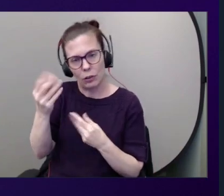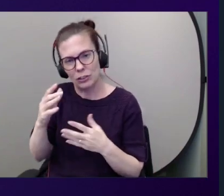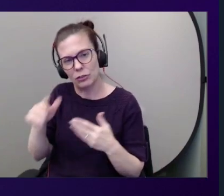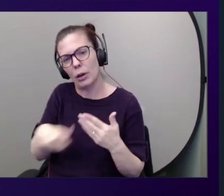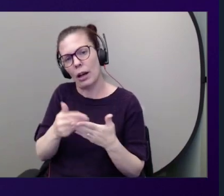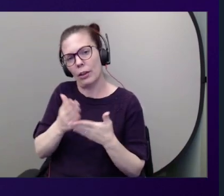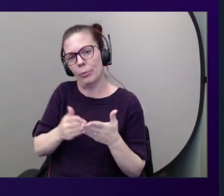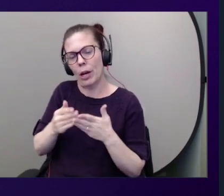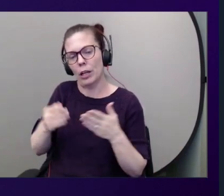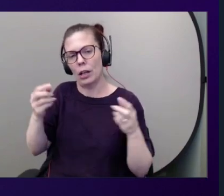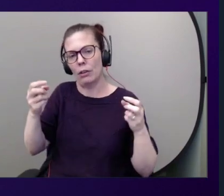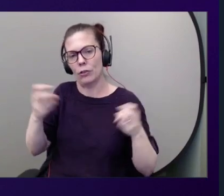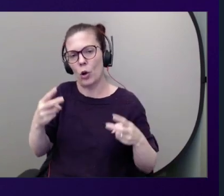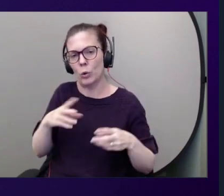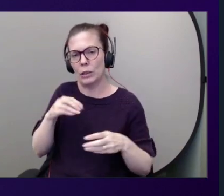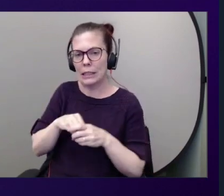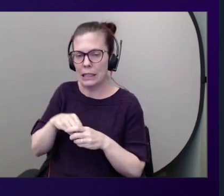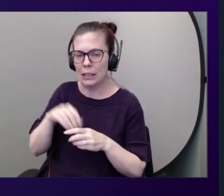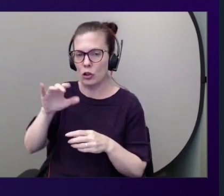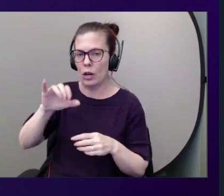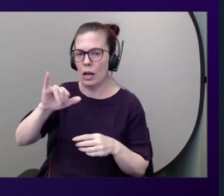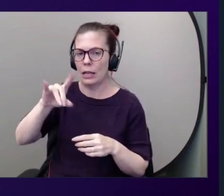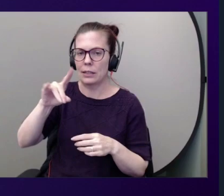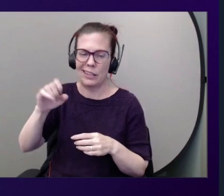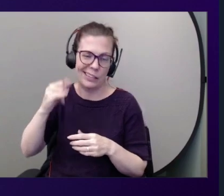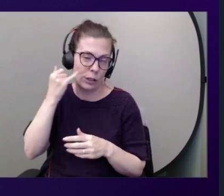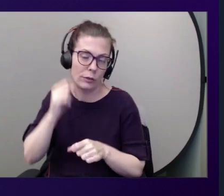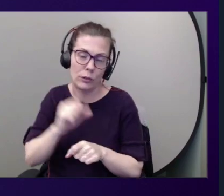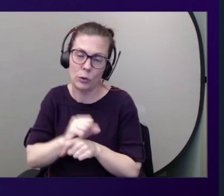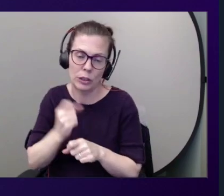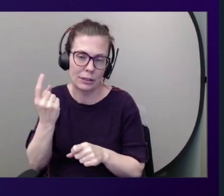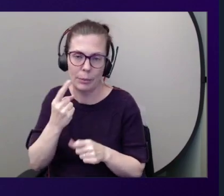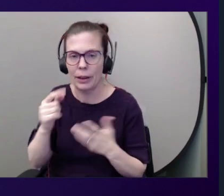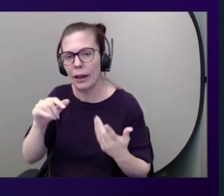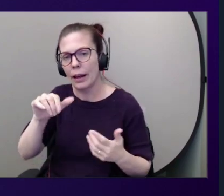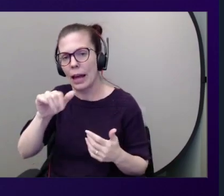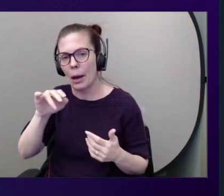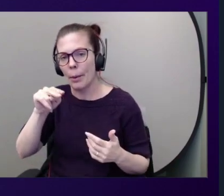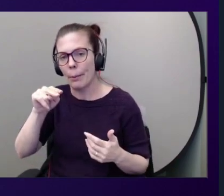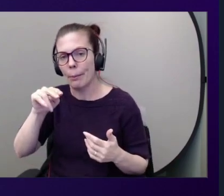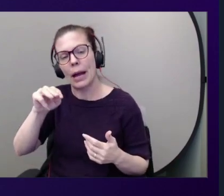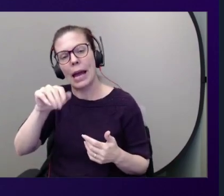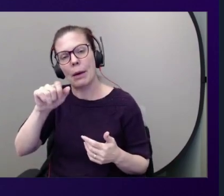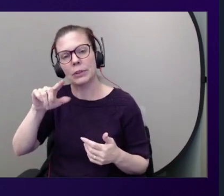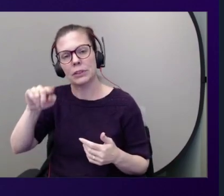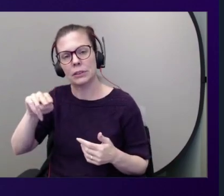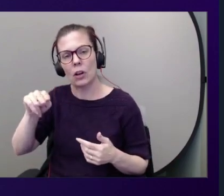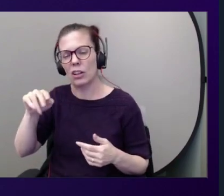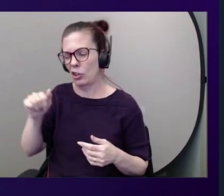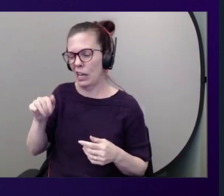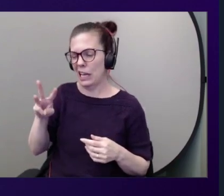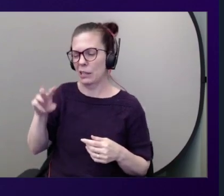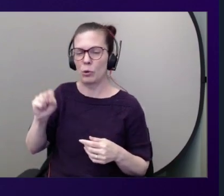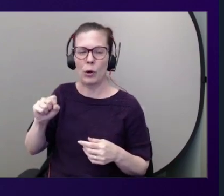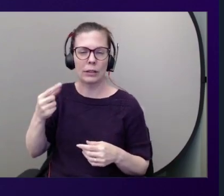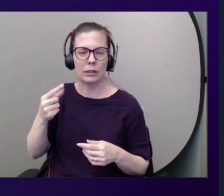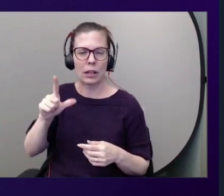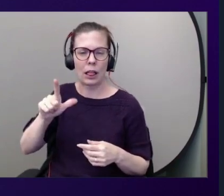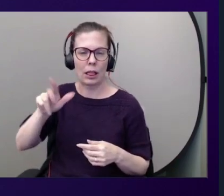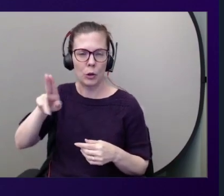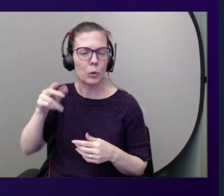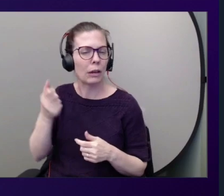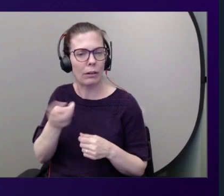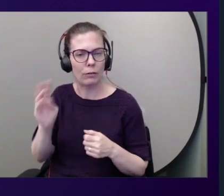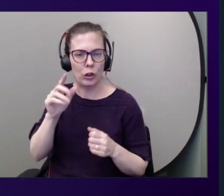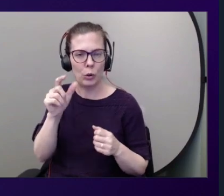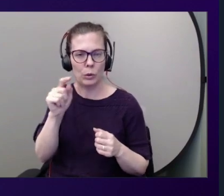in your IDE. So especially if you're working something like Amazon Glue, AWS Glue, you've got to have a few tabs open at a time to be doing this,